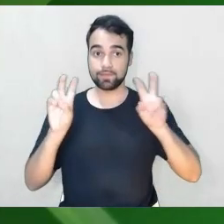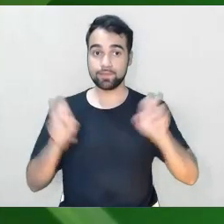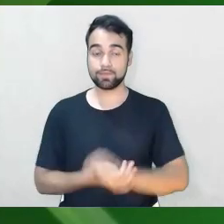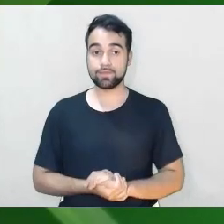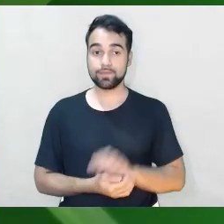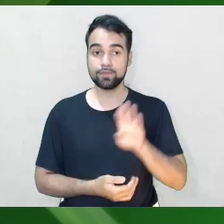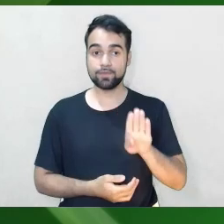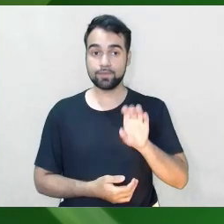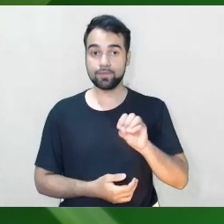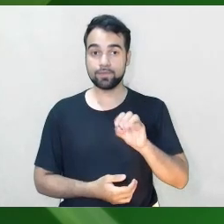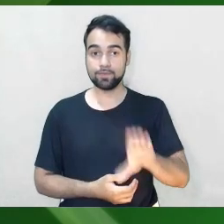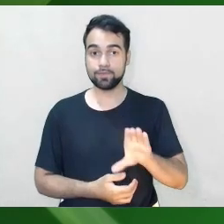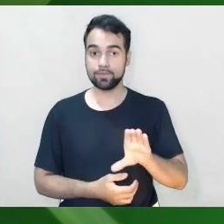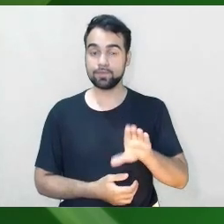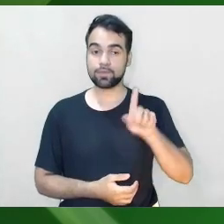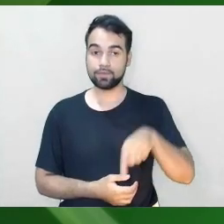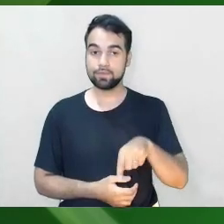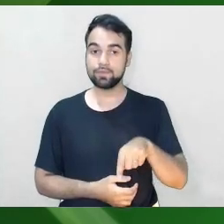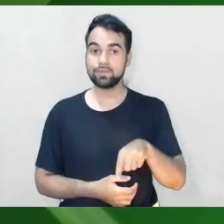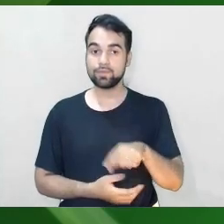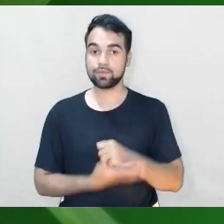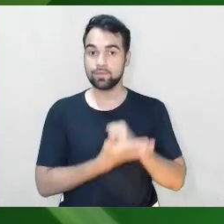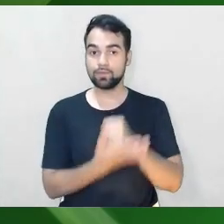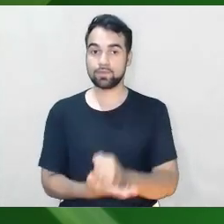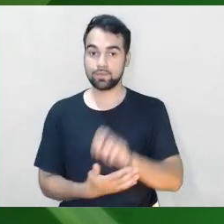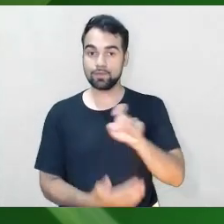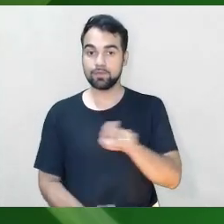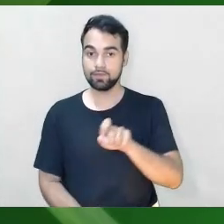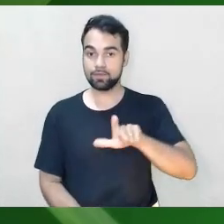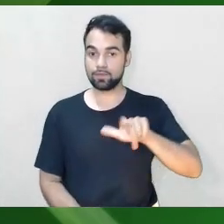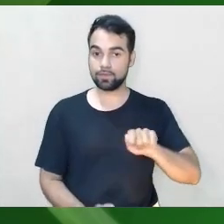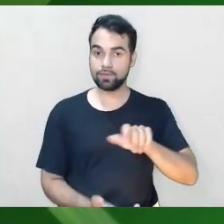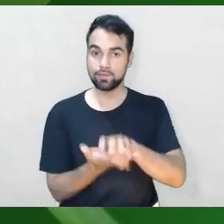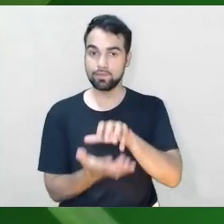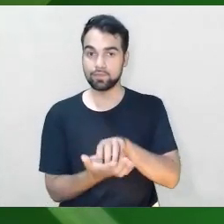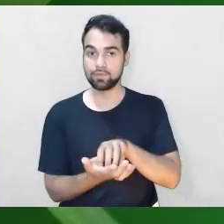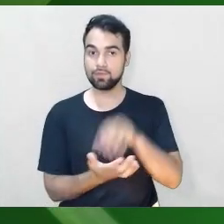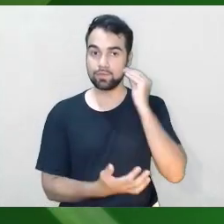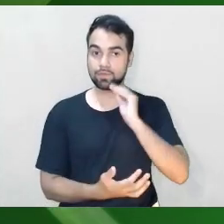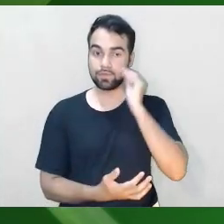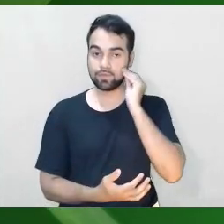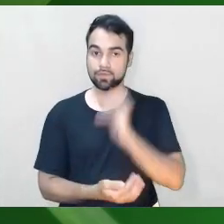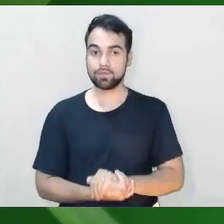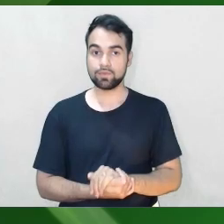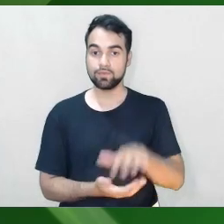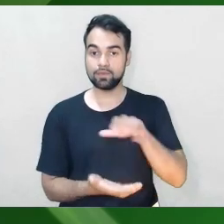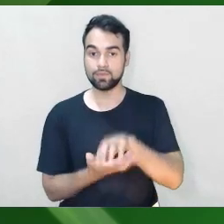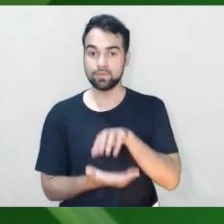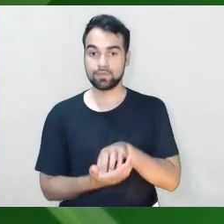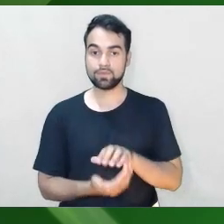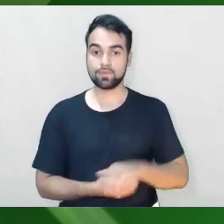talk about BOC. BOC is a business operation center to bring the experience